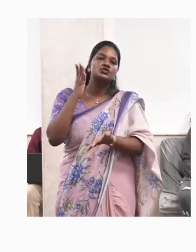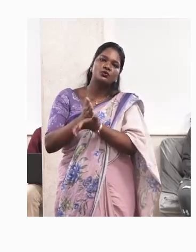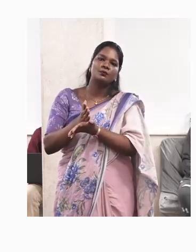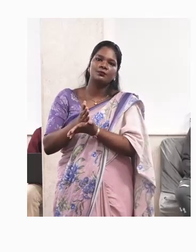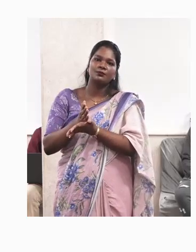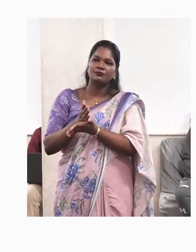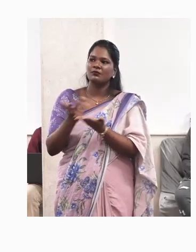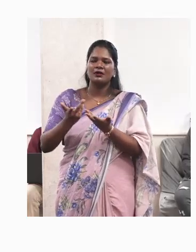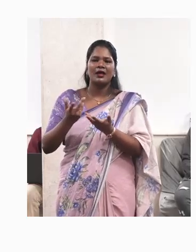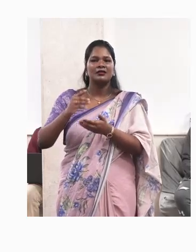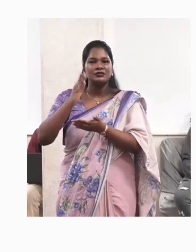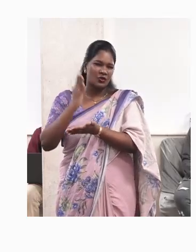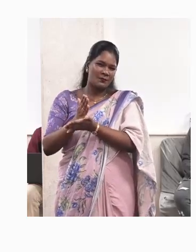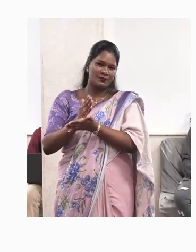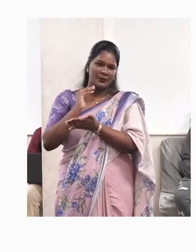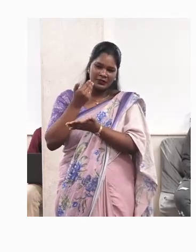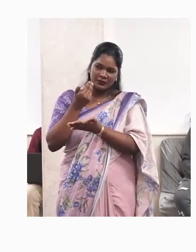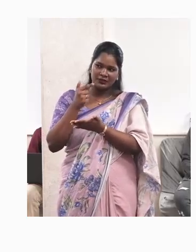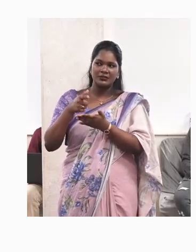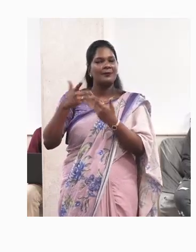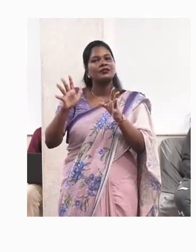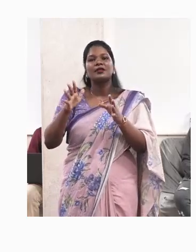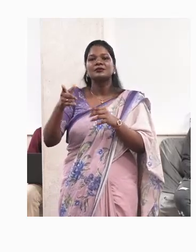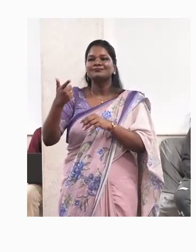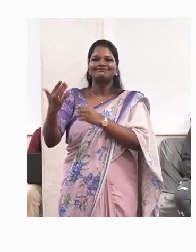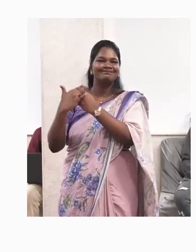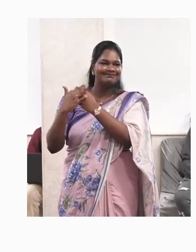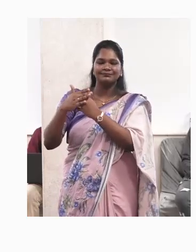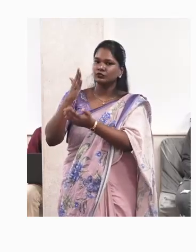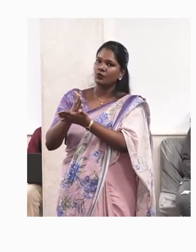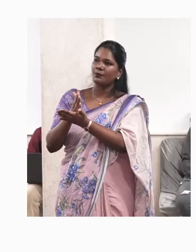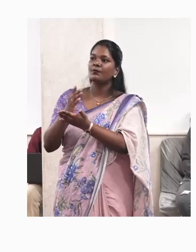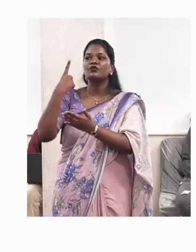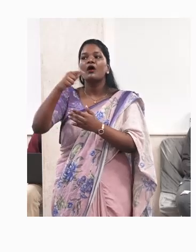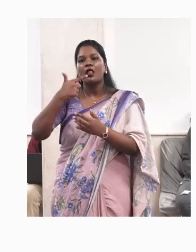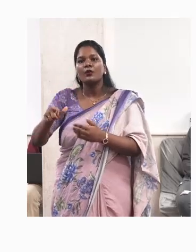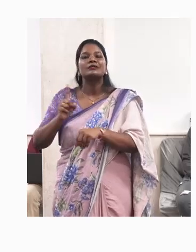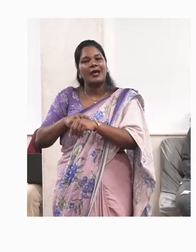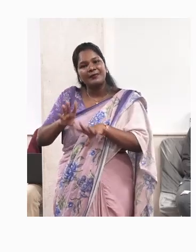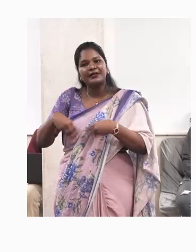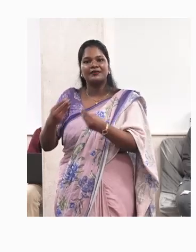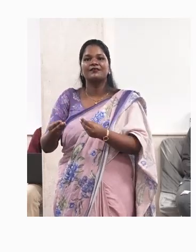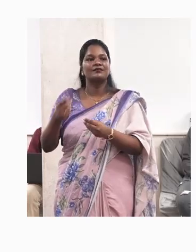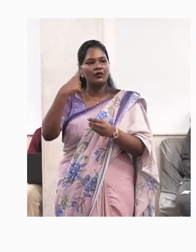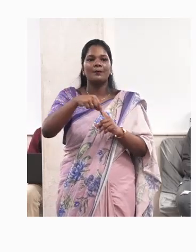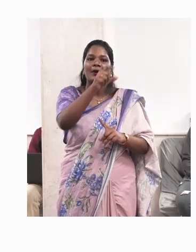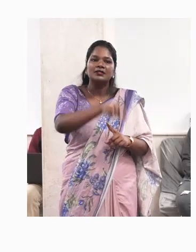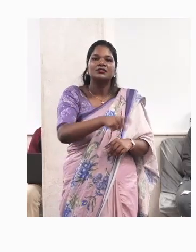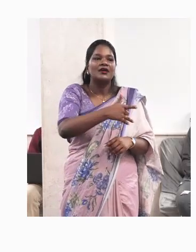stop something and stop with any approach at all, and to allow for time and